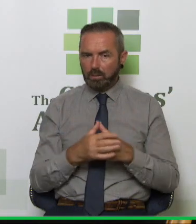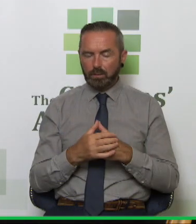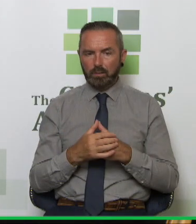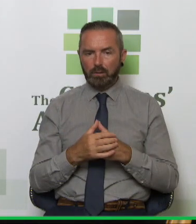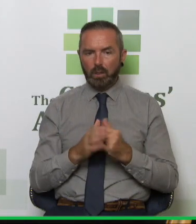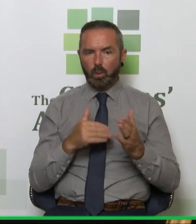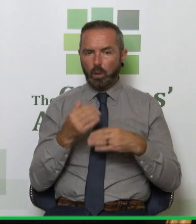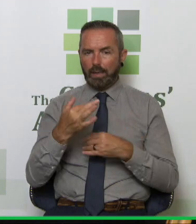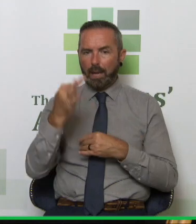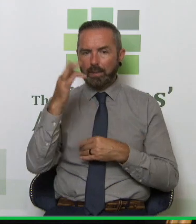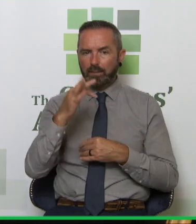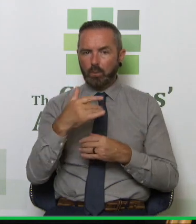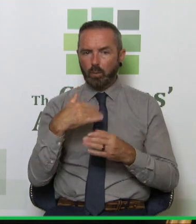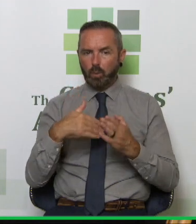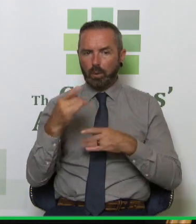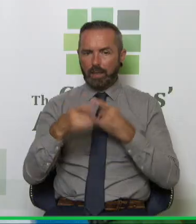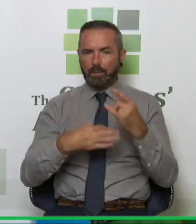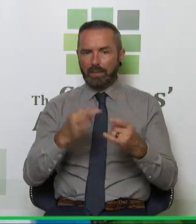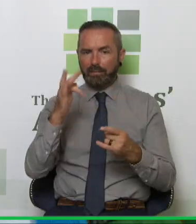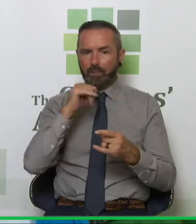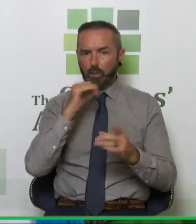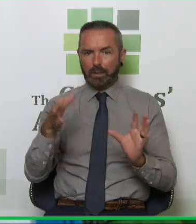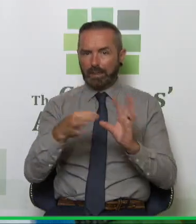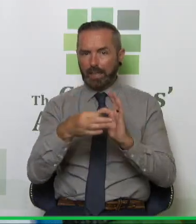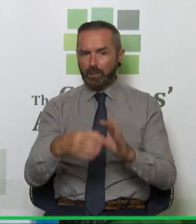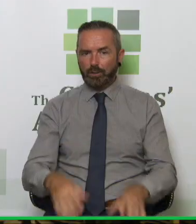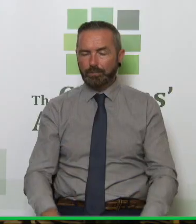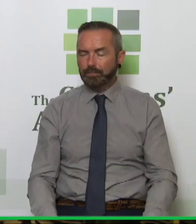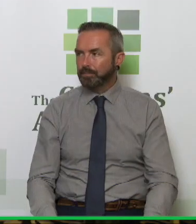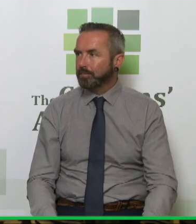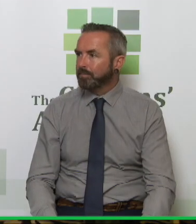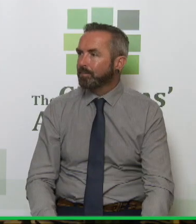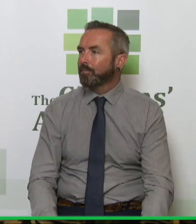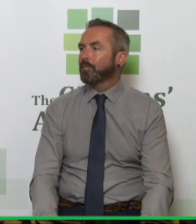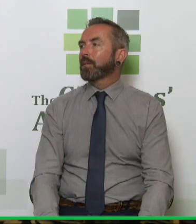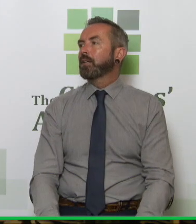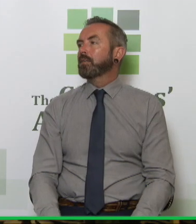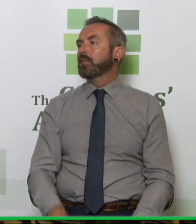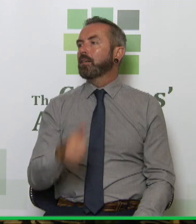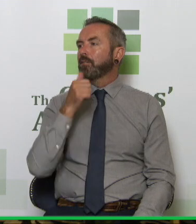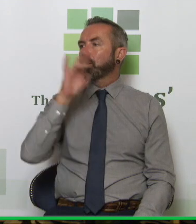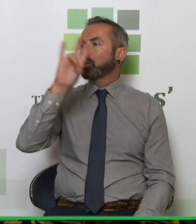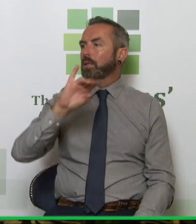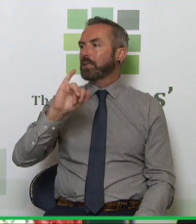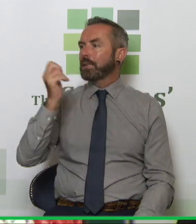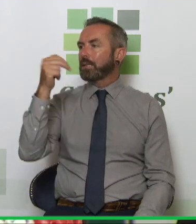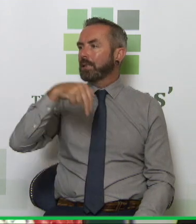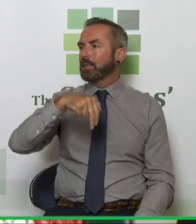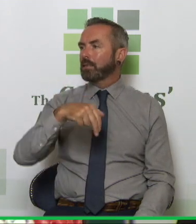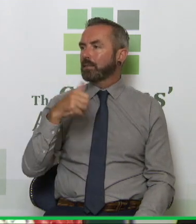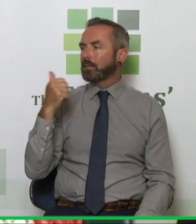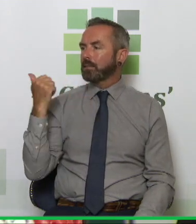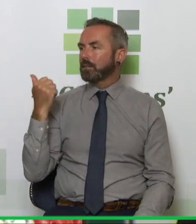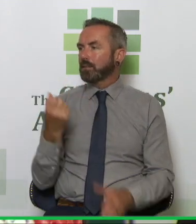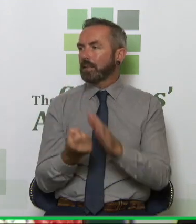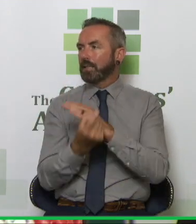What happens if they don't, I suppose? Right, Thank you. Very good, Alana. Thanks. So 3 questions. First one to Ian first was the